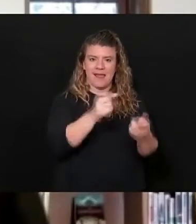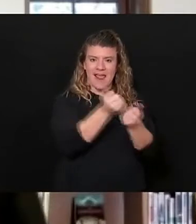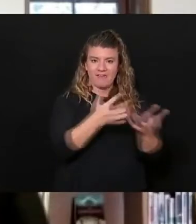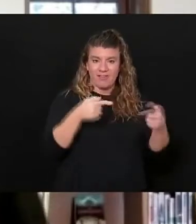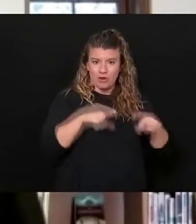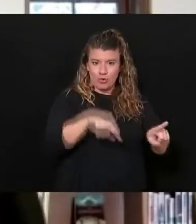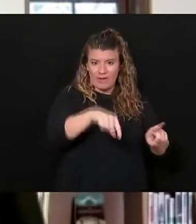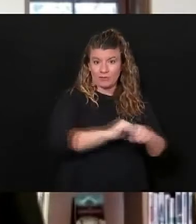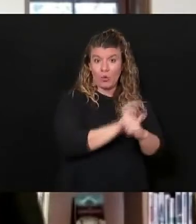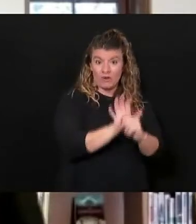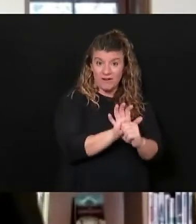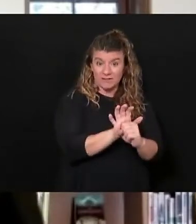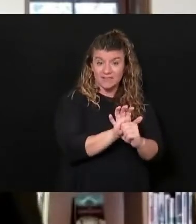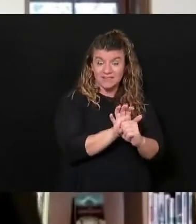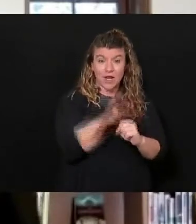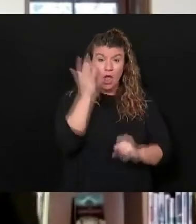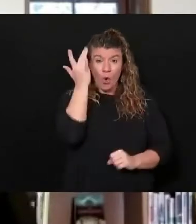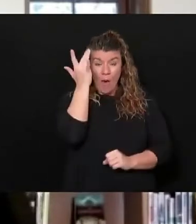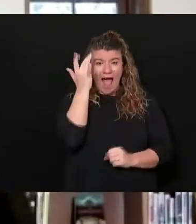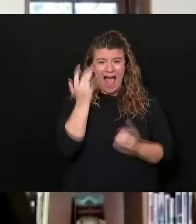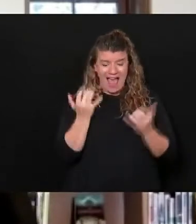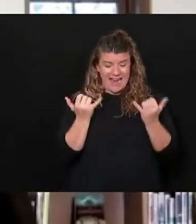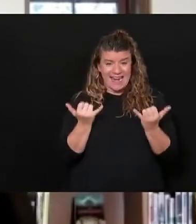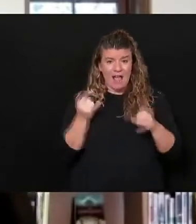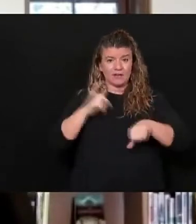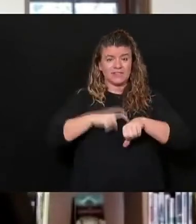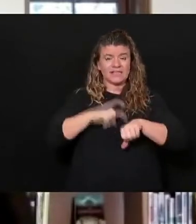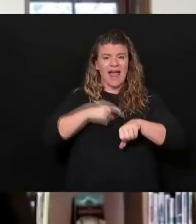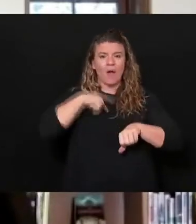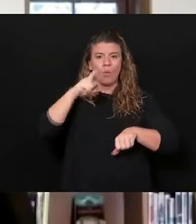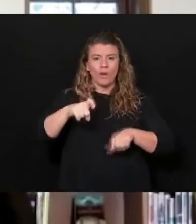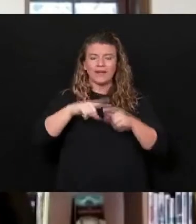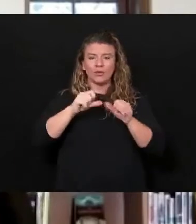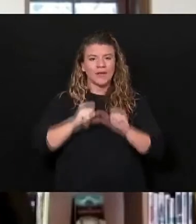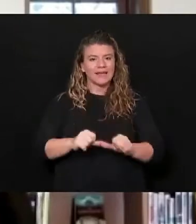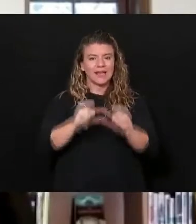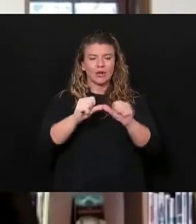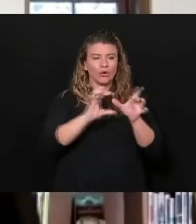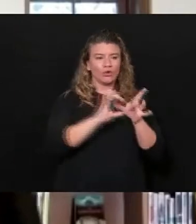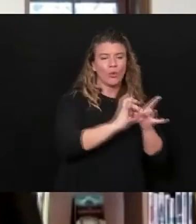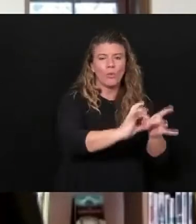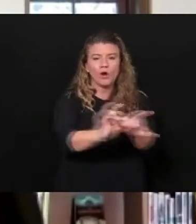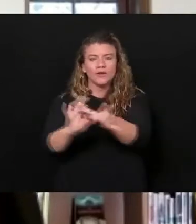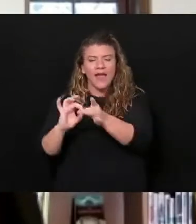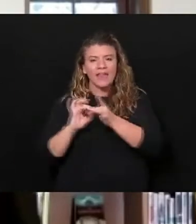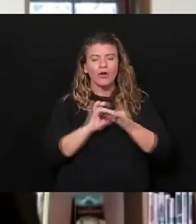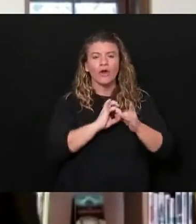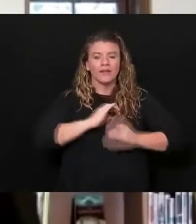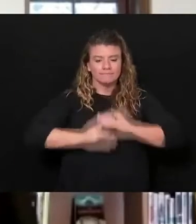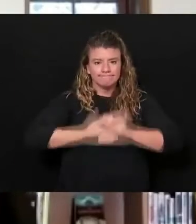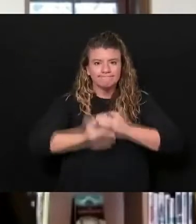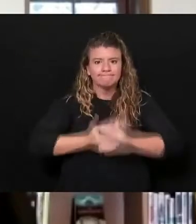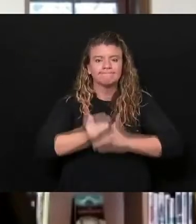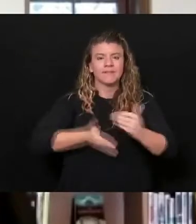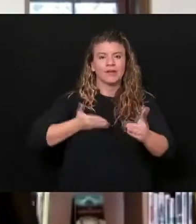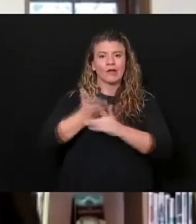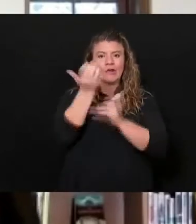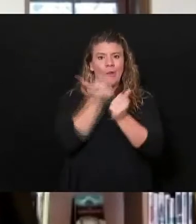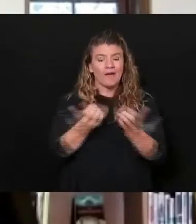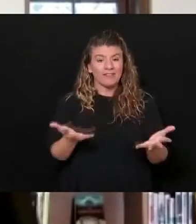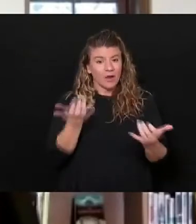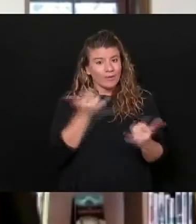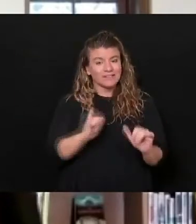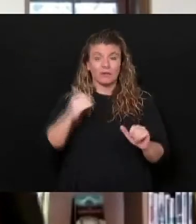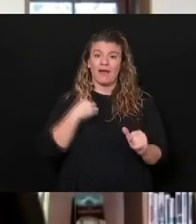General Hoyer did mention, this is a time that we need to continue to fight and move forward in order to get through these next few